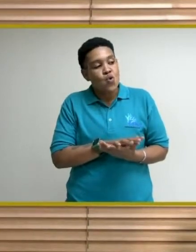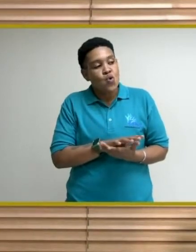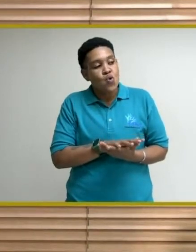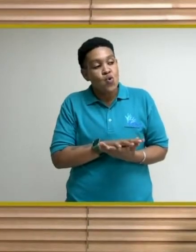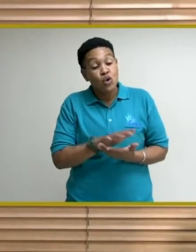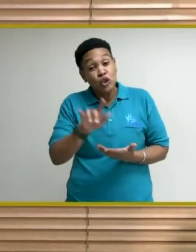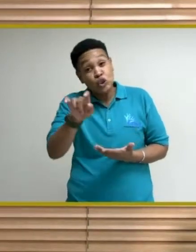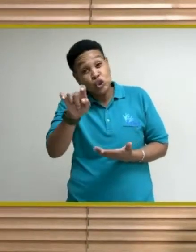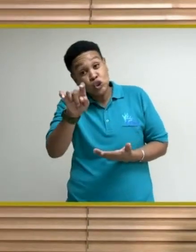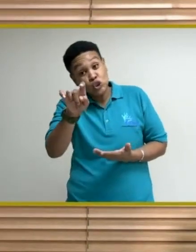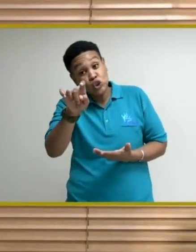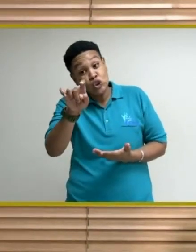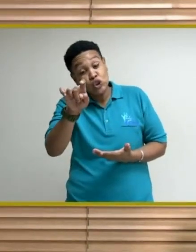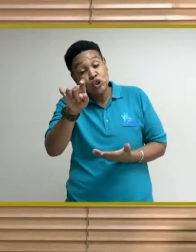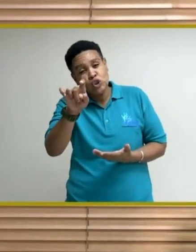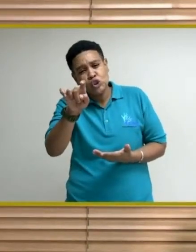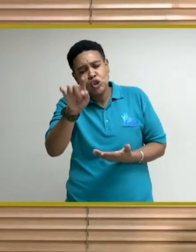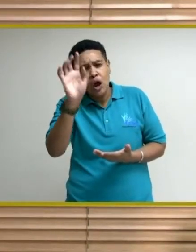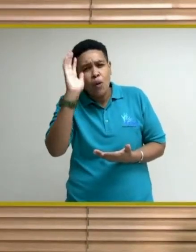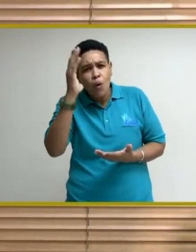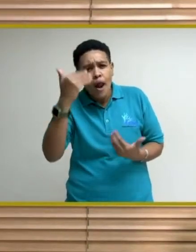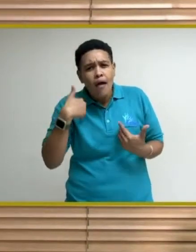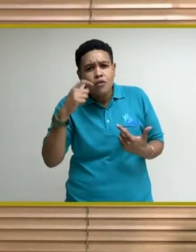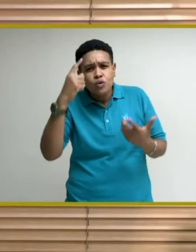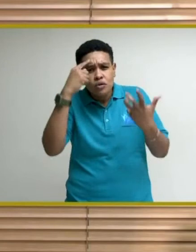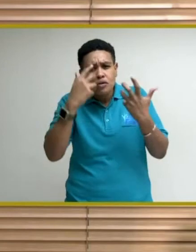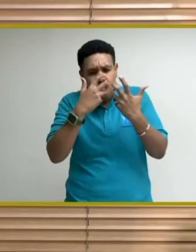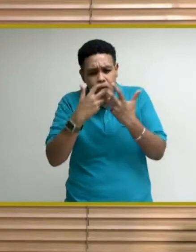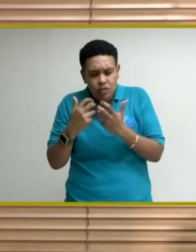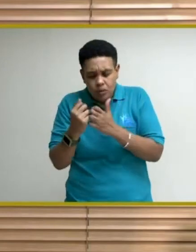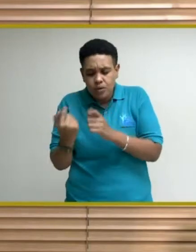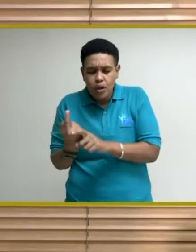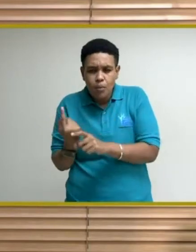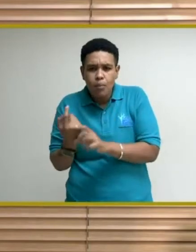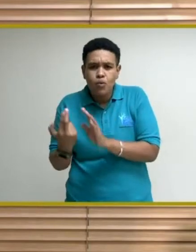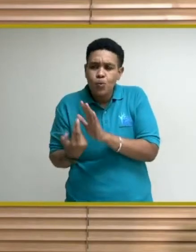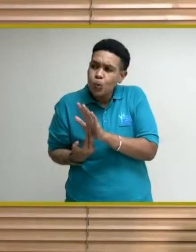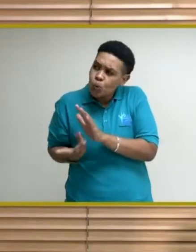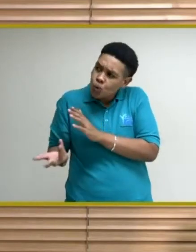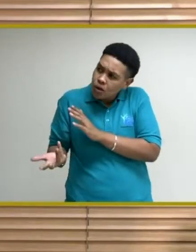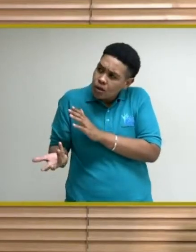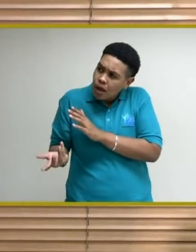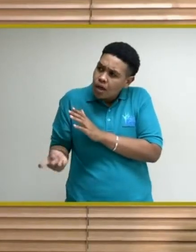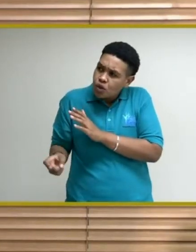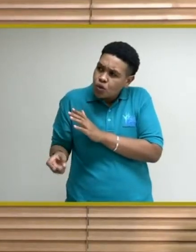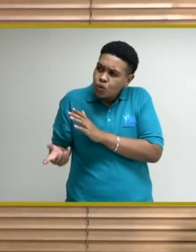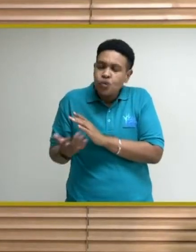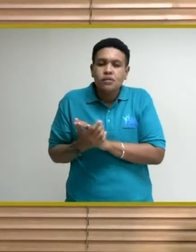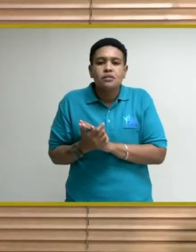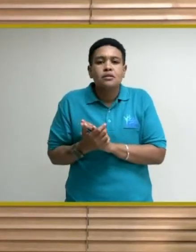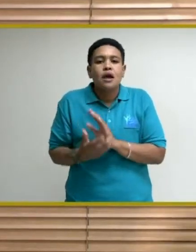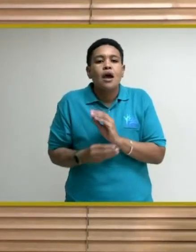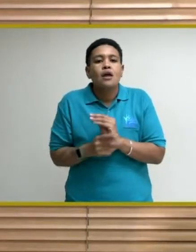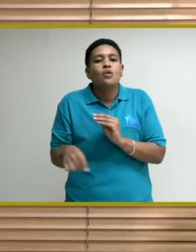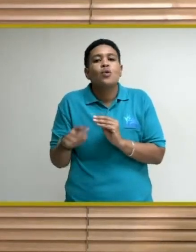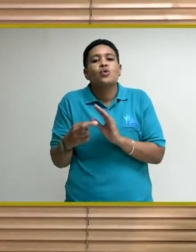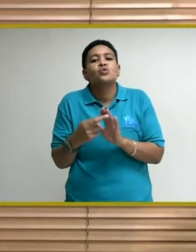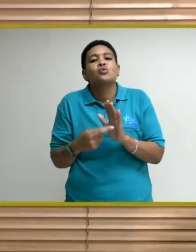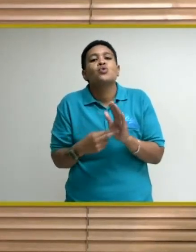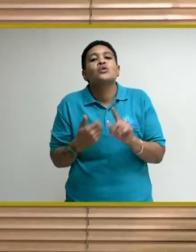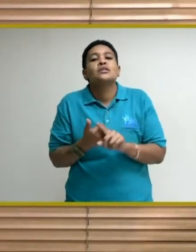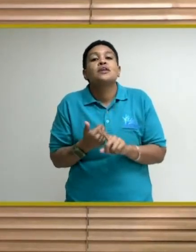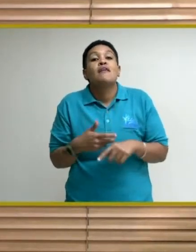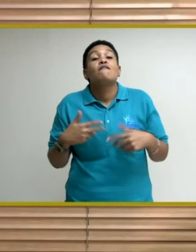would have and should comply with the appropriate protocols, and those protocols